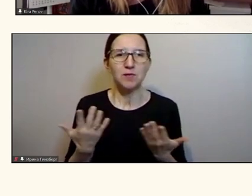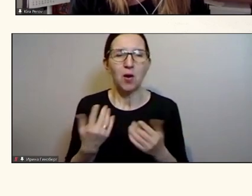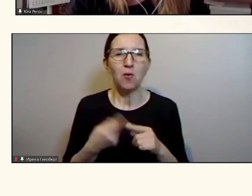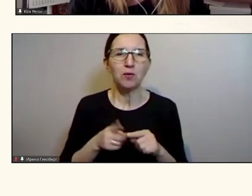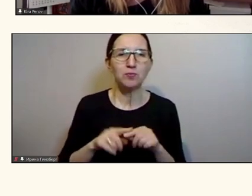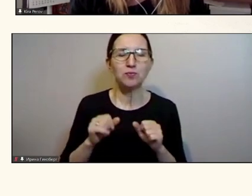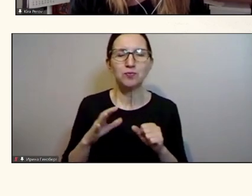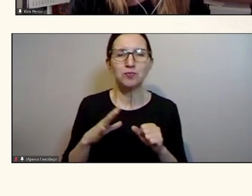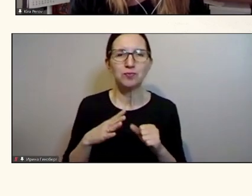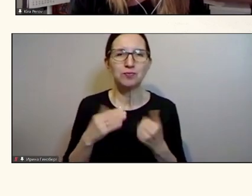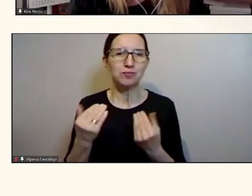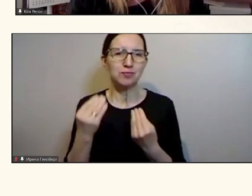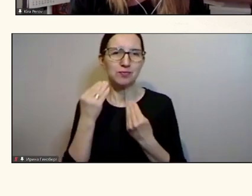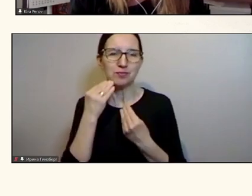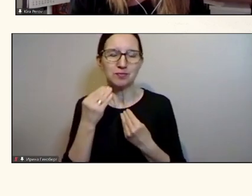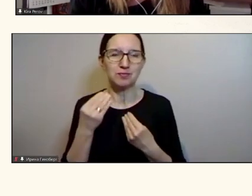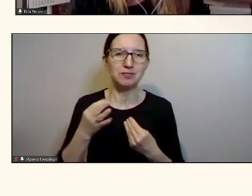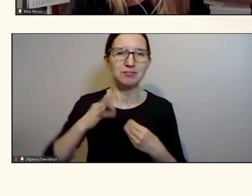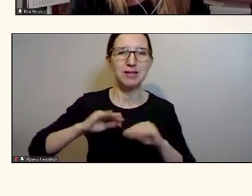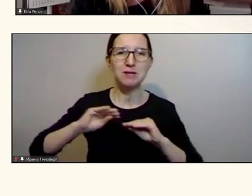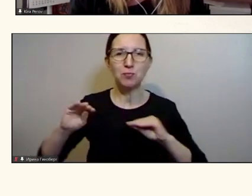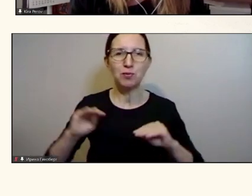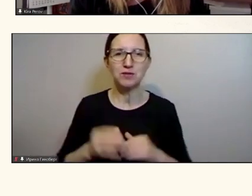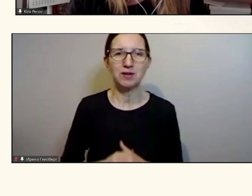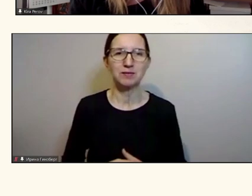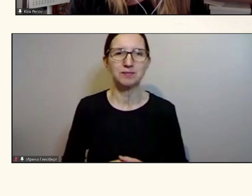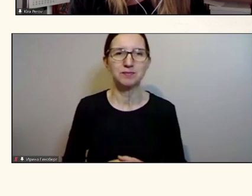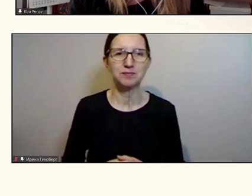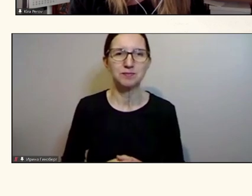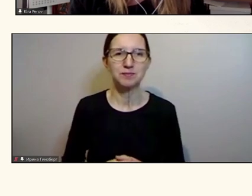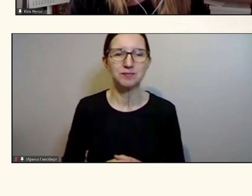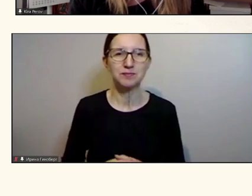of the future exhibition, or it didn't make any difference?